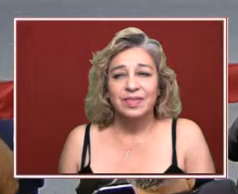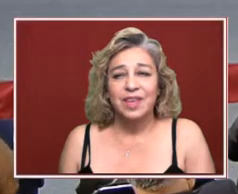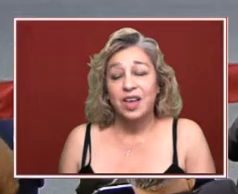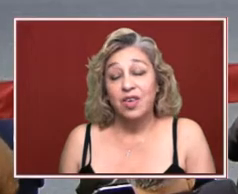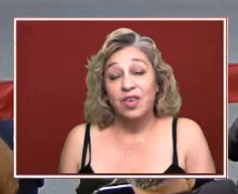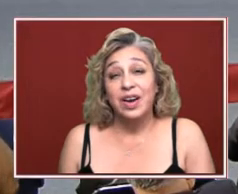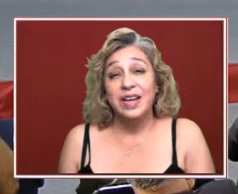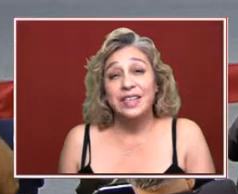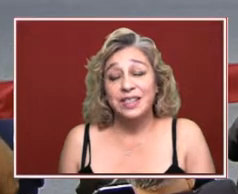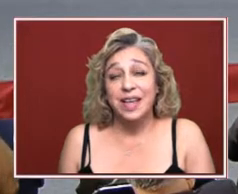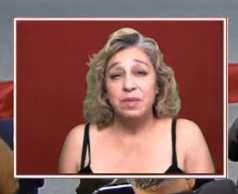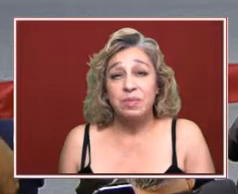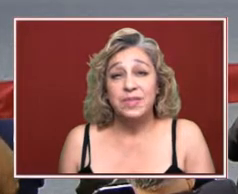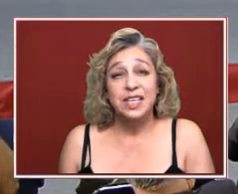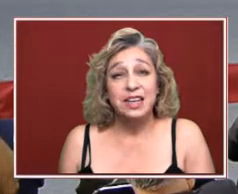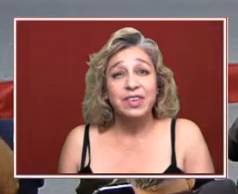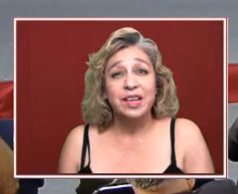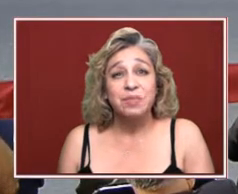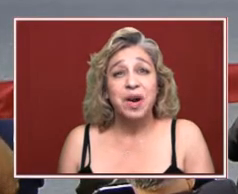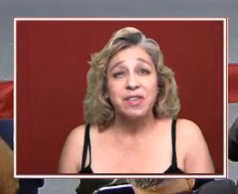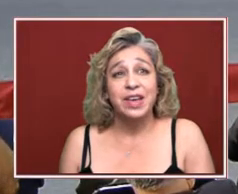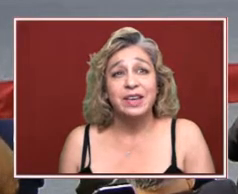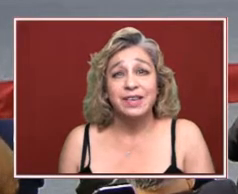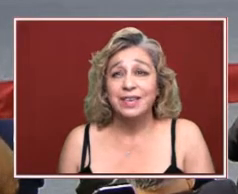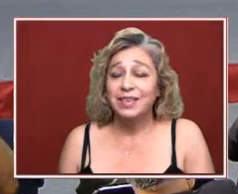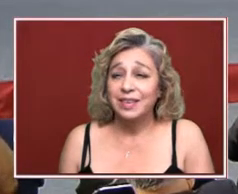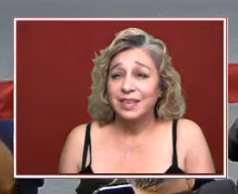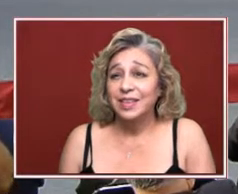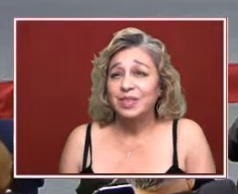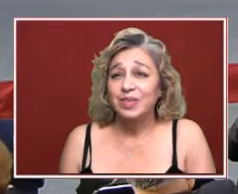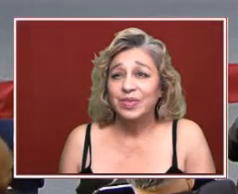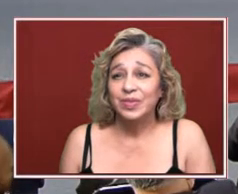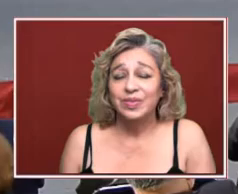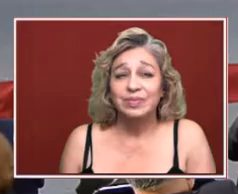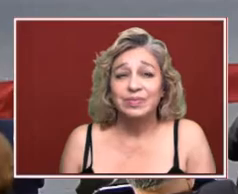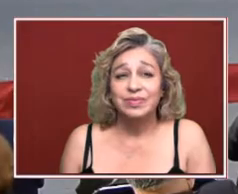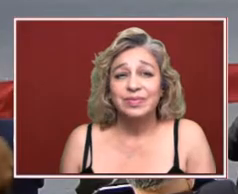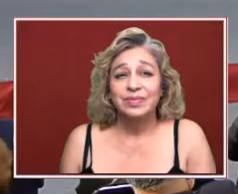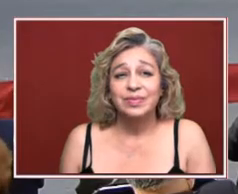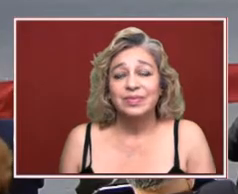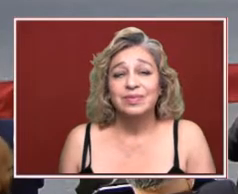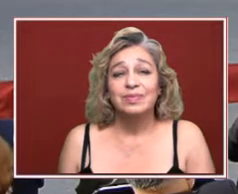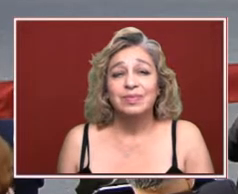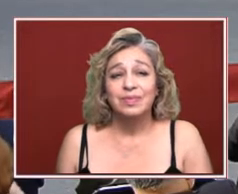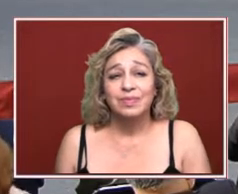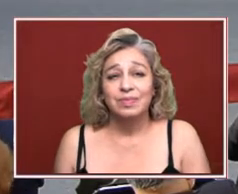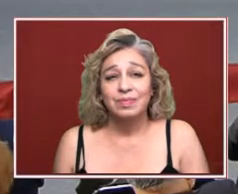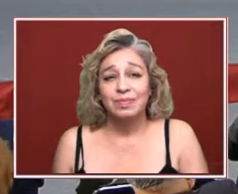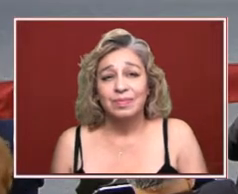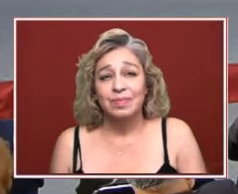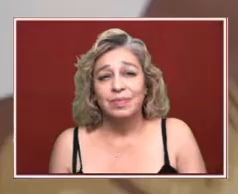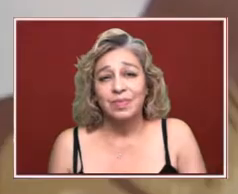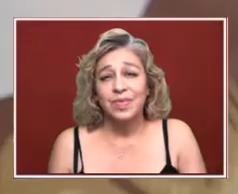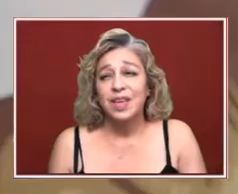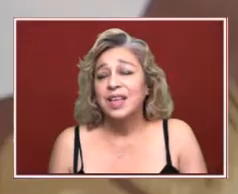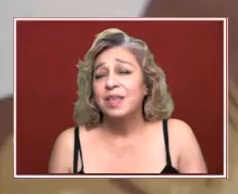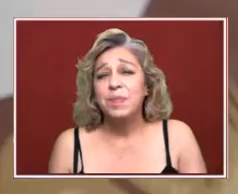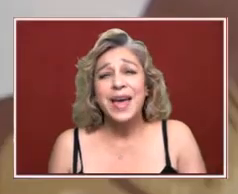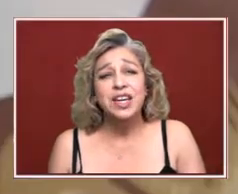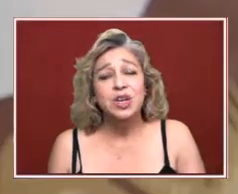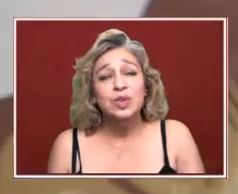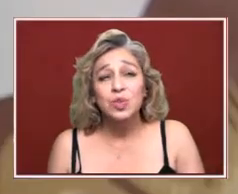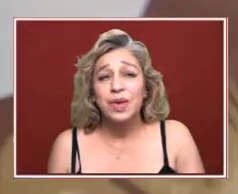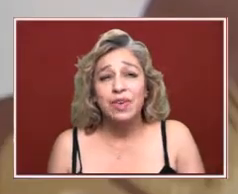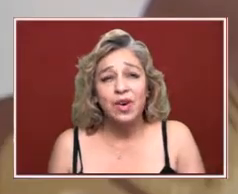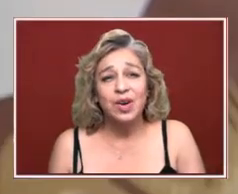parte. Or at least a significant part of it. Las malas noticias que hemos escuchado de algunas partes del mundo. The